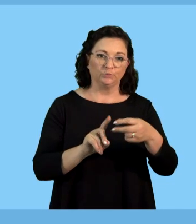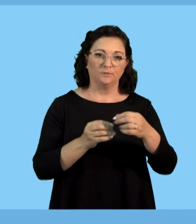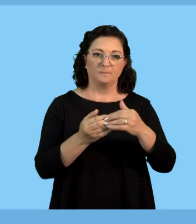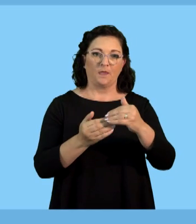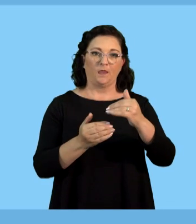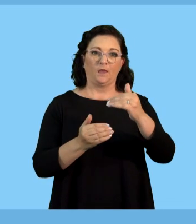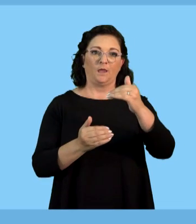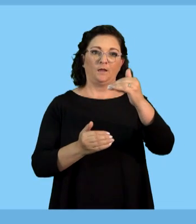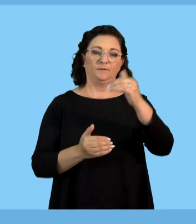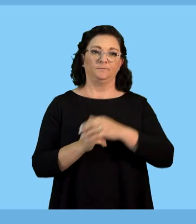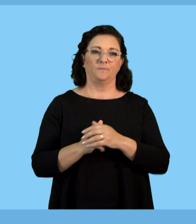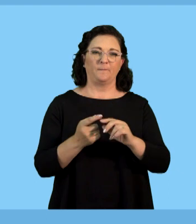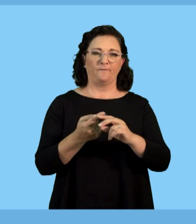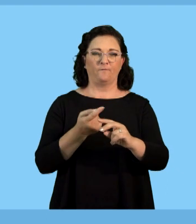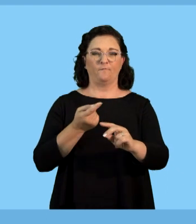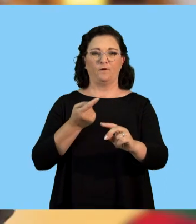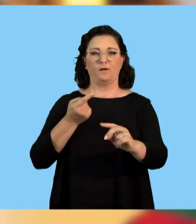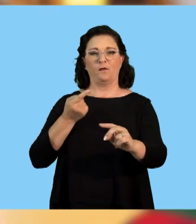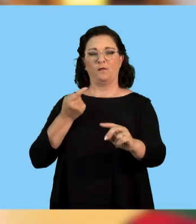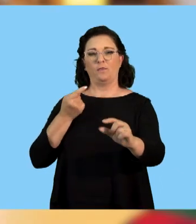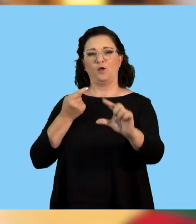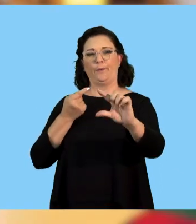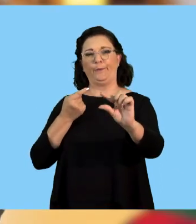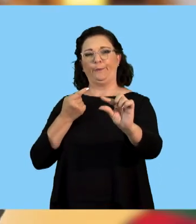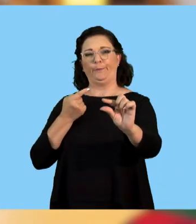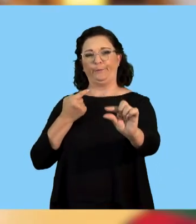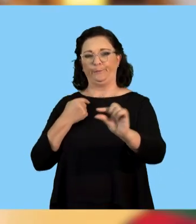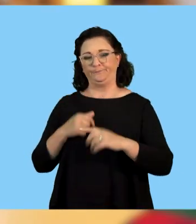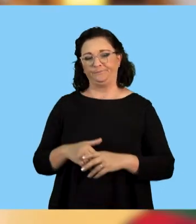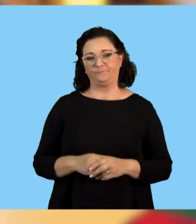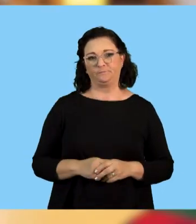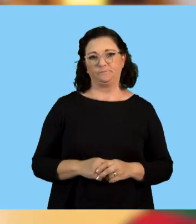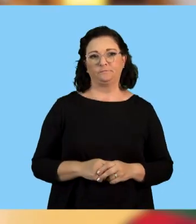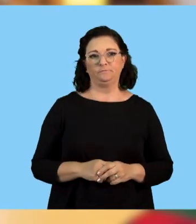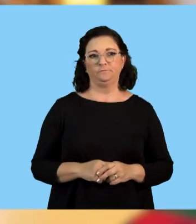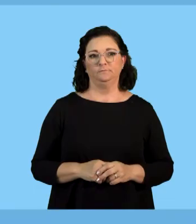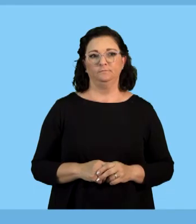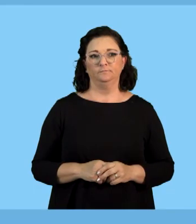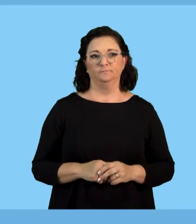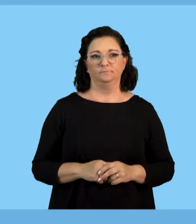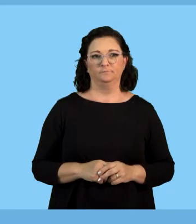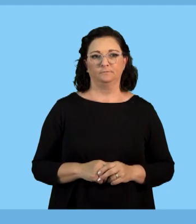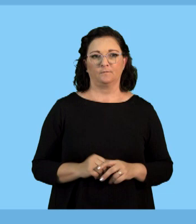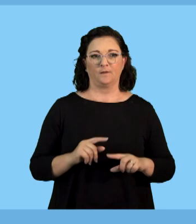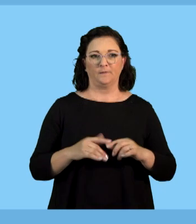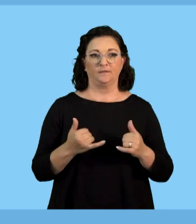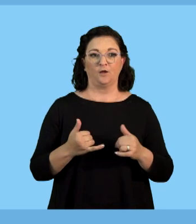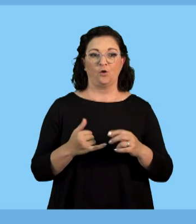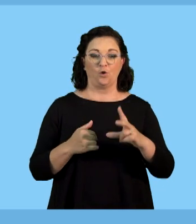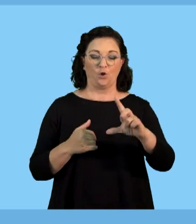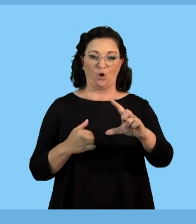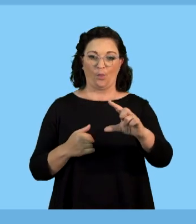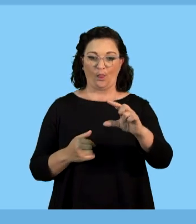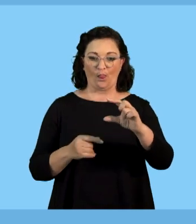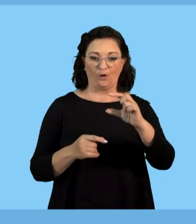the bigger the image becomes. And the further you move away from the object, the smaller the image becomes. So when you move closer to the